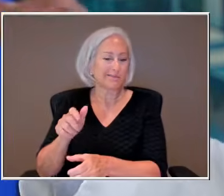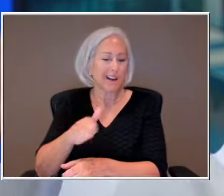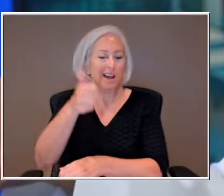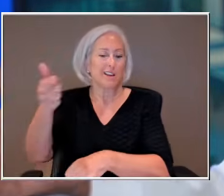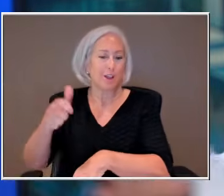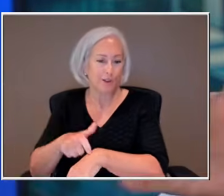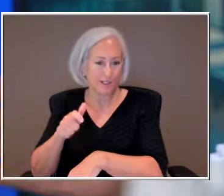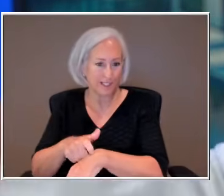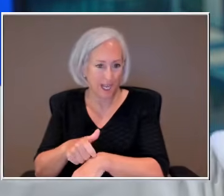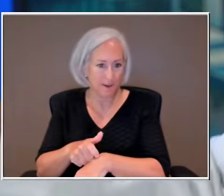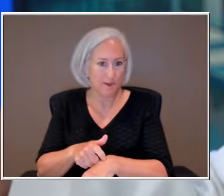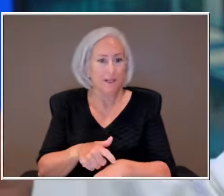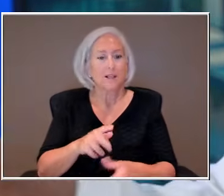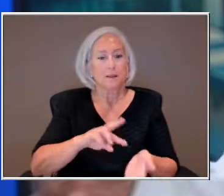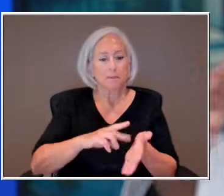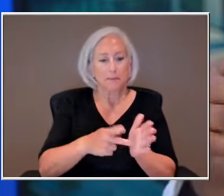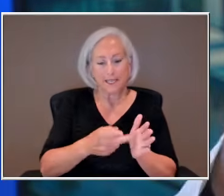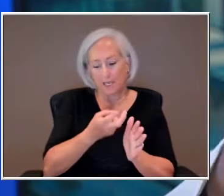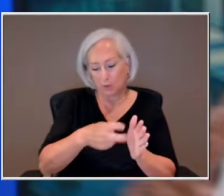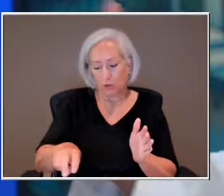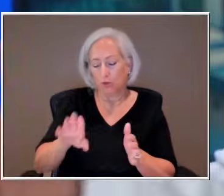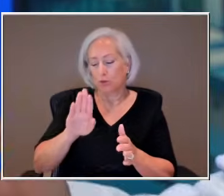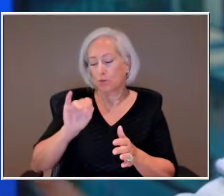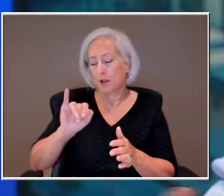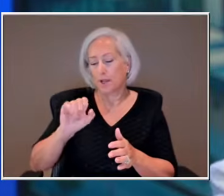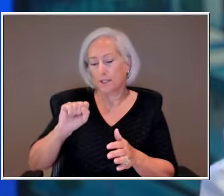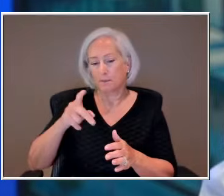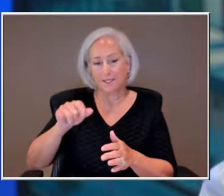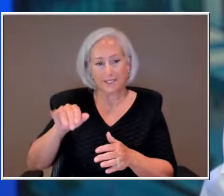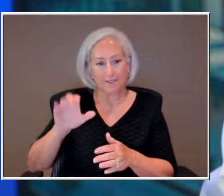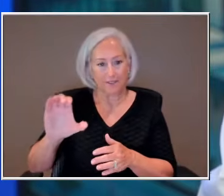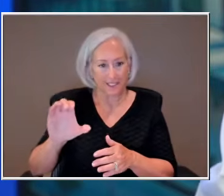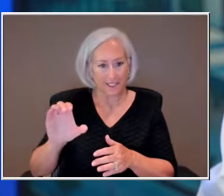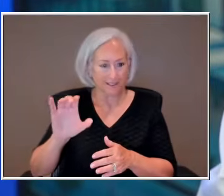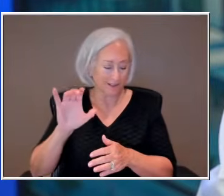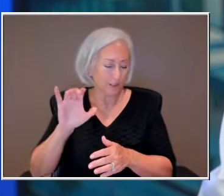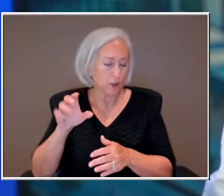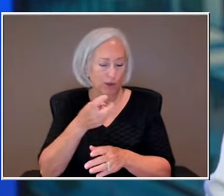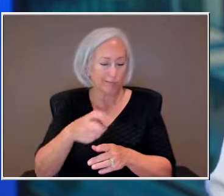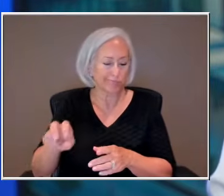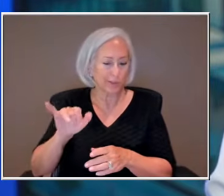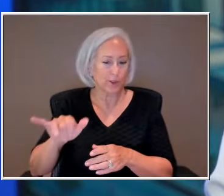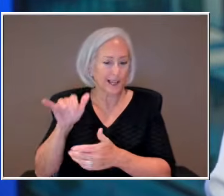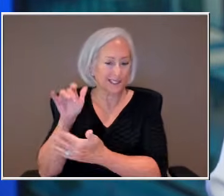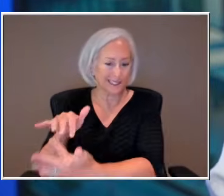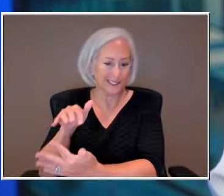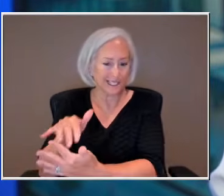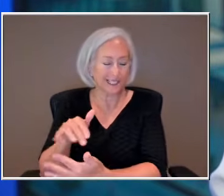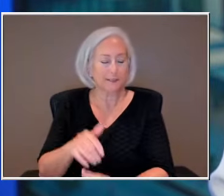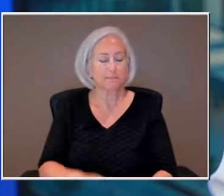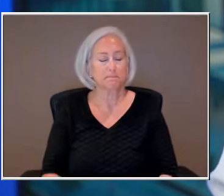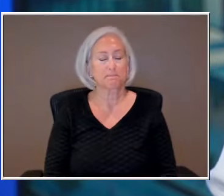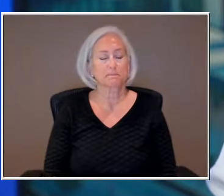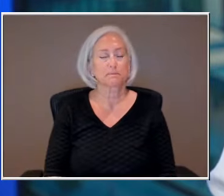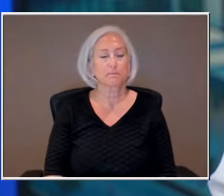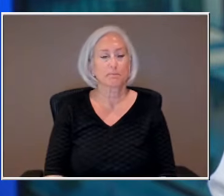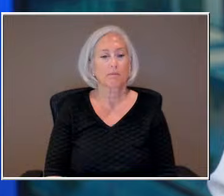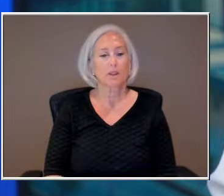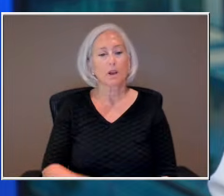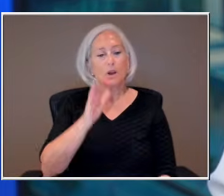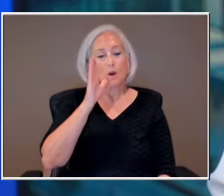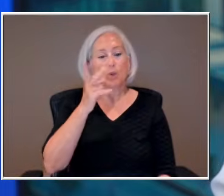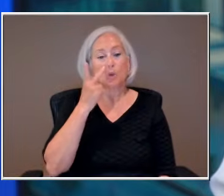bispecific glofitamab, and that's what we did. But we will be seeing how his PET scan does and